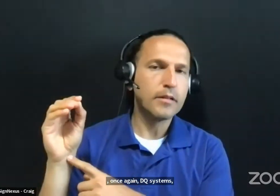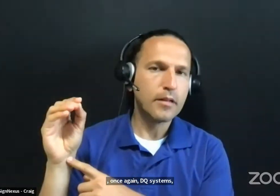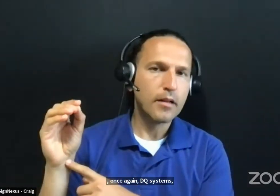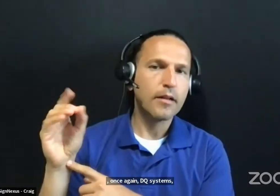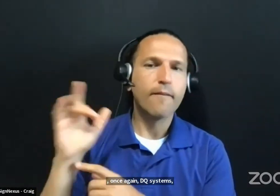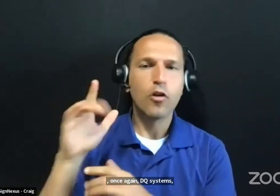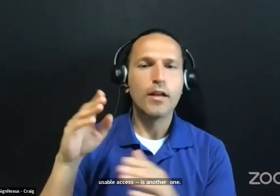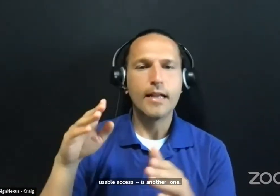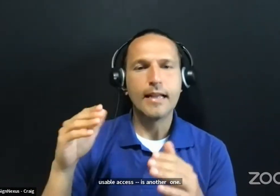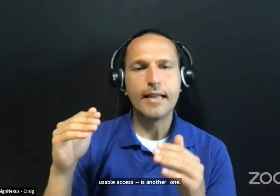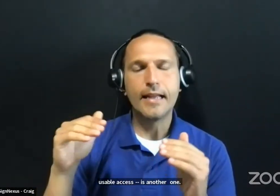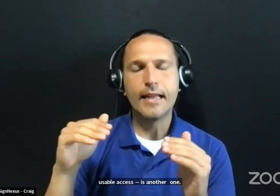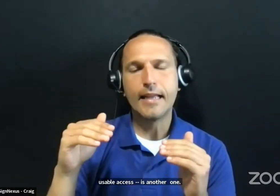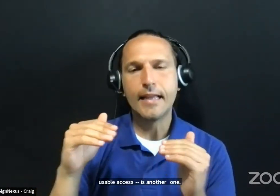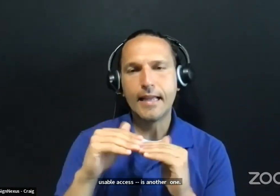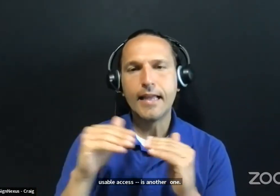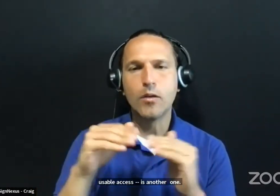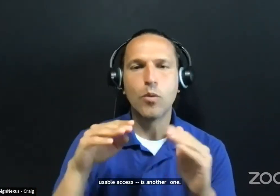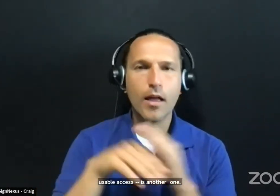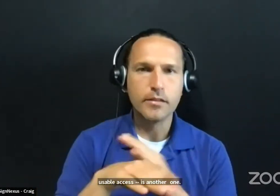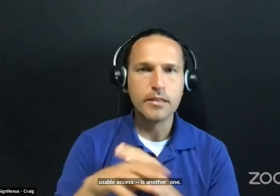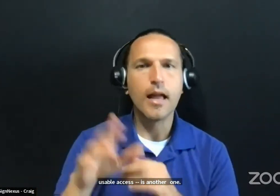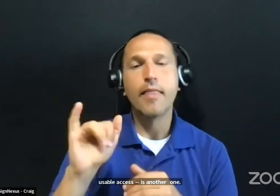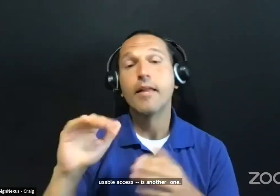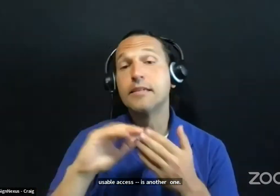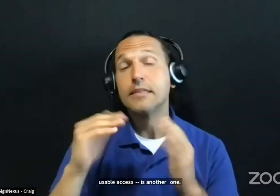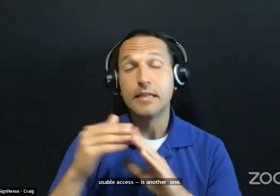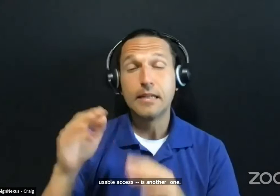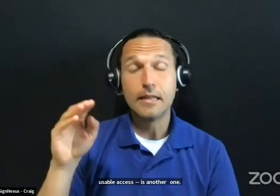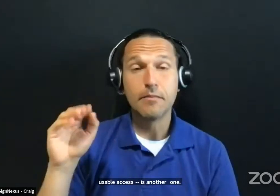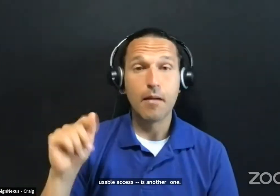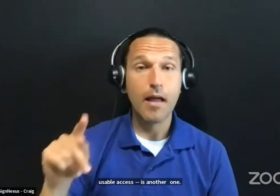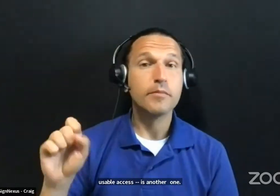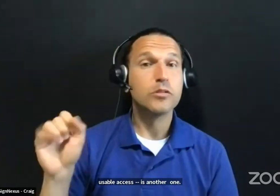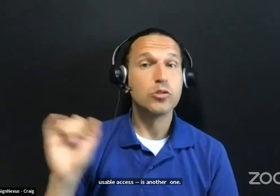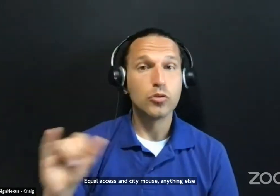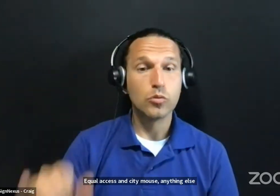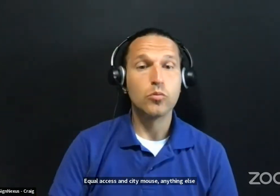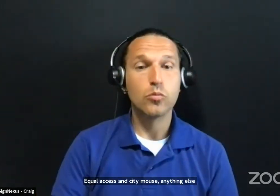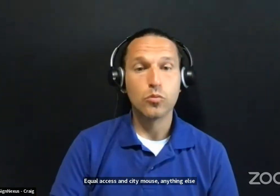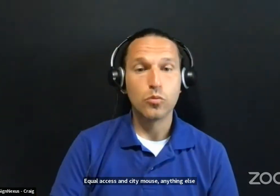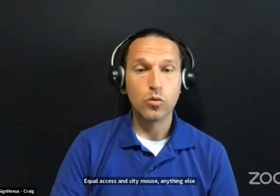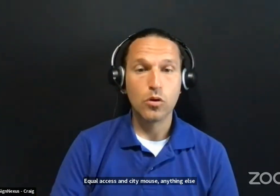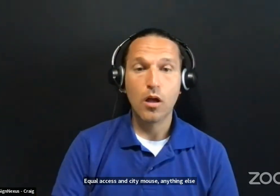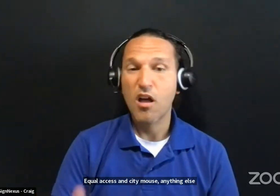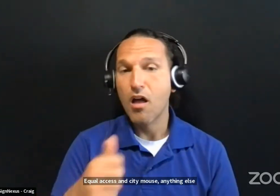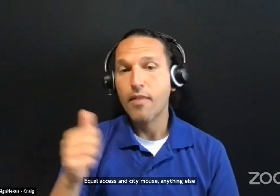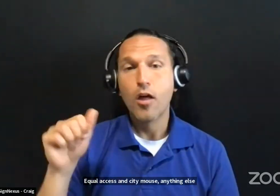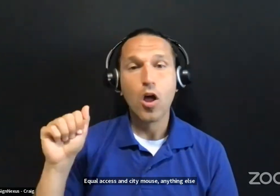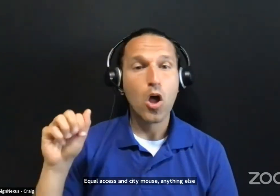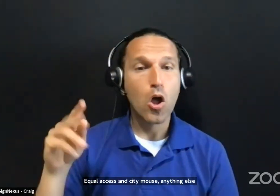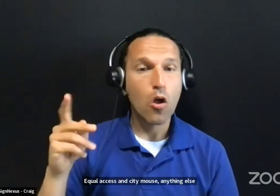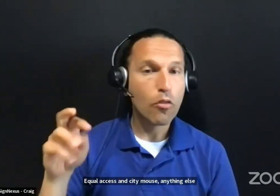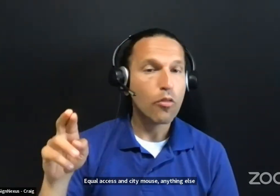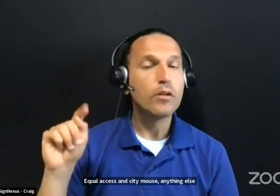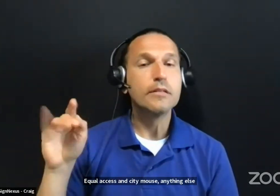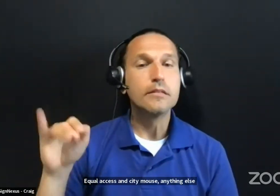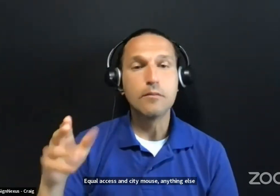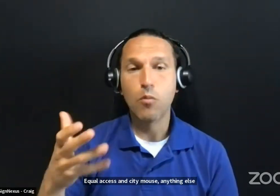Equal Access, and City Mouse. Anything else that maybe Arthur or Tim wants to add?